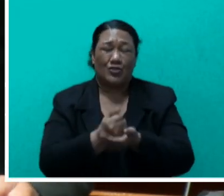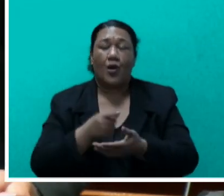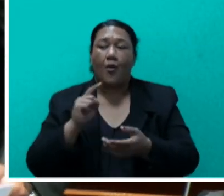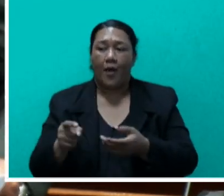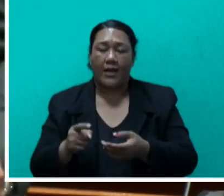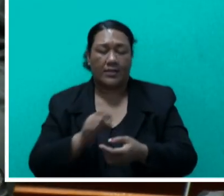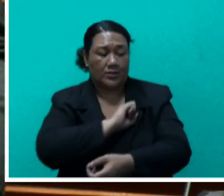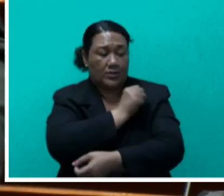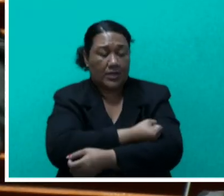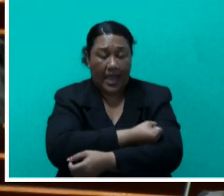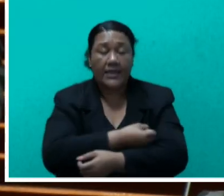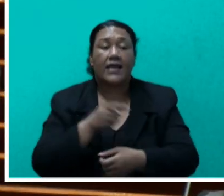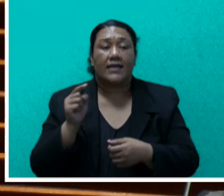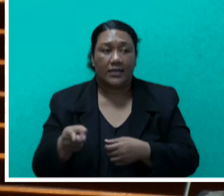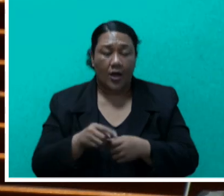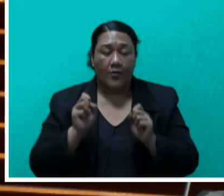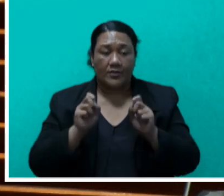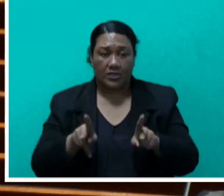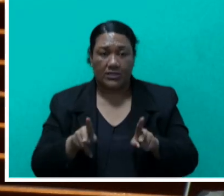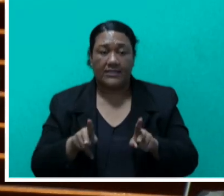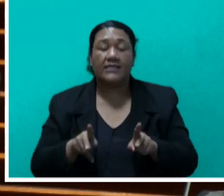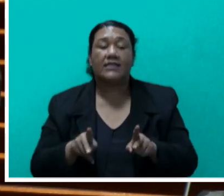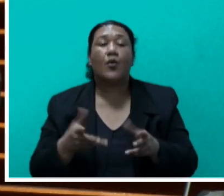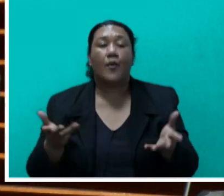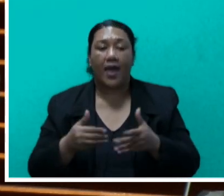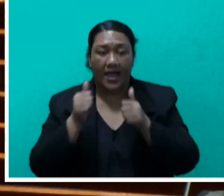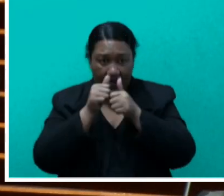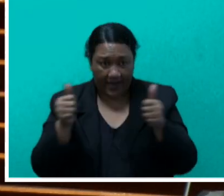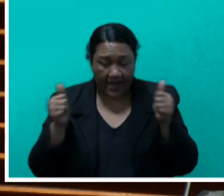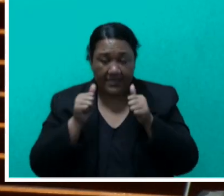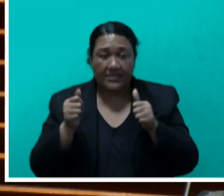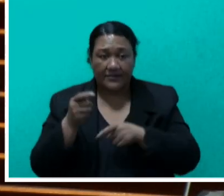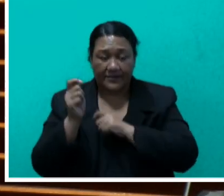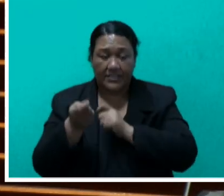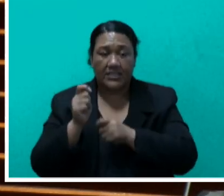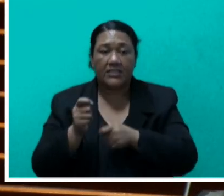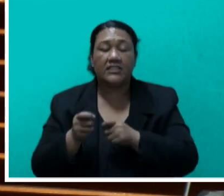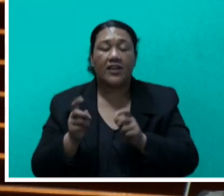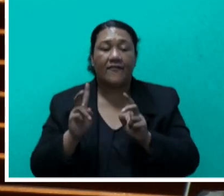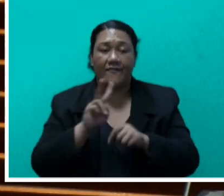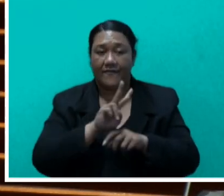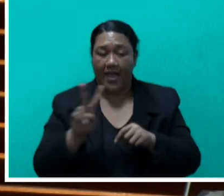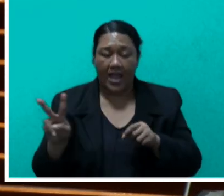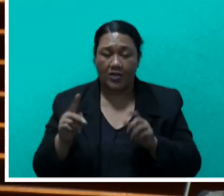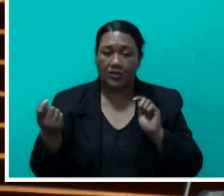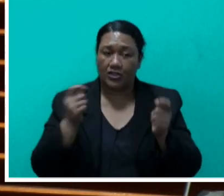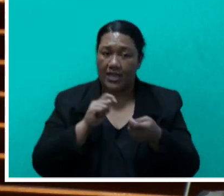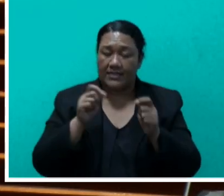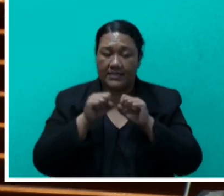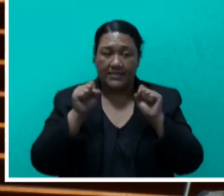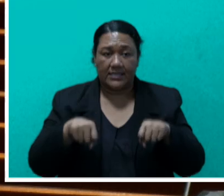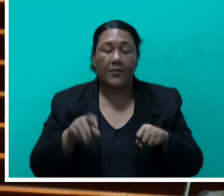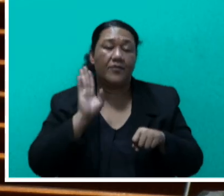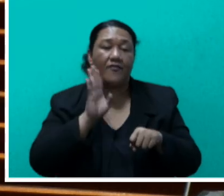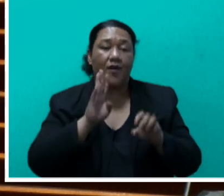that exists in the agriculture, fisheries, and forestry value chain system before mapping the pathway